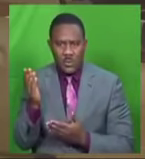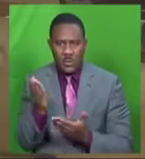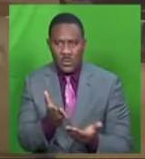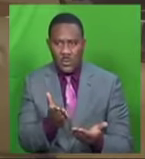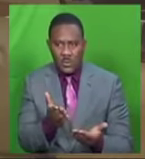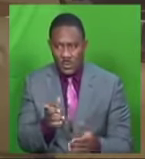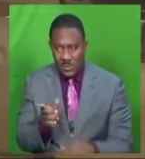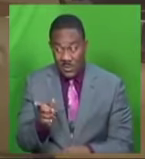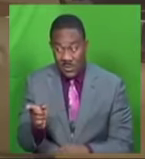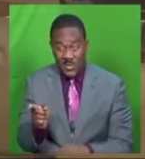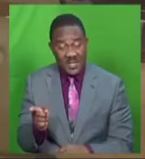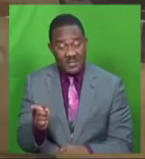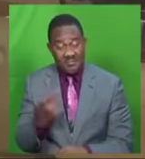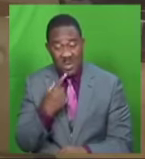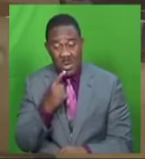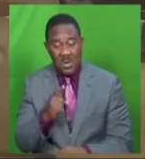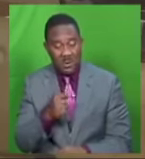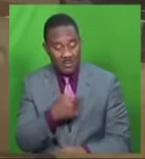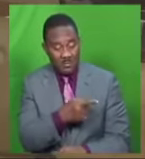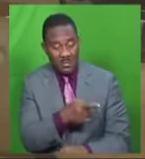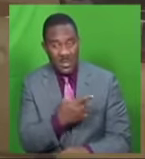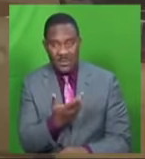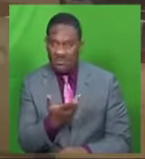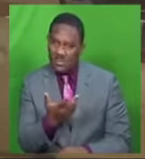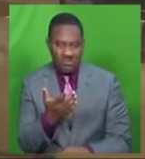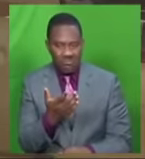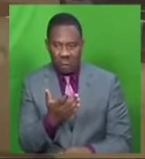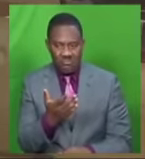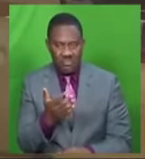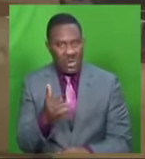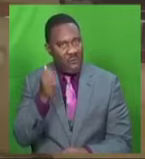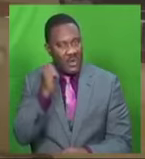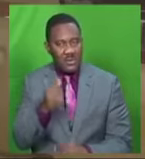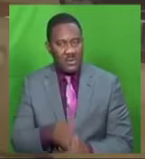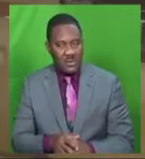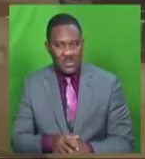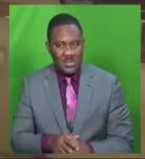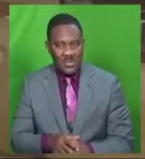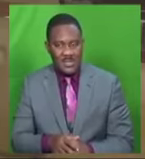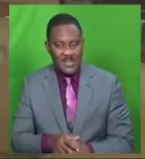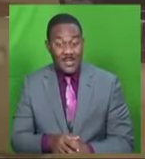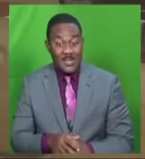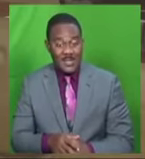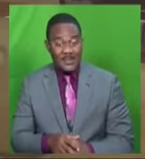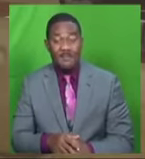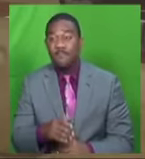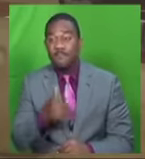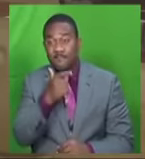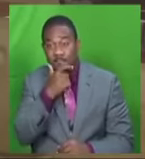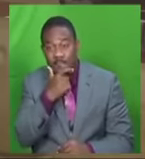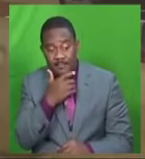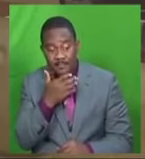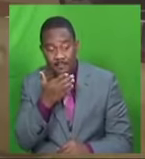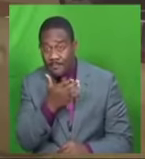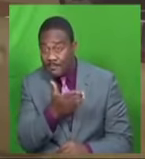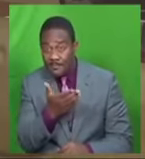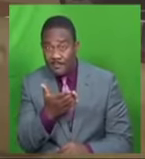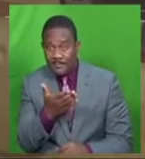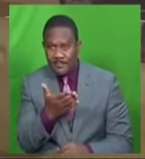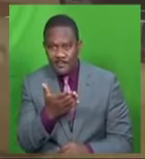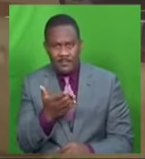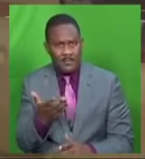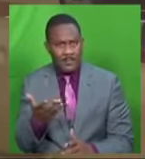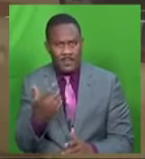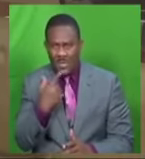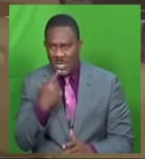Vice President. Akufo-Addo and Ken Oforiatta have deliberately taxed Ghanaians. They have asked